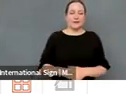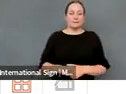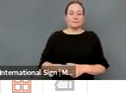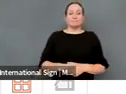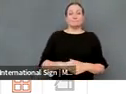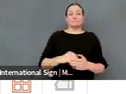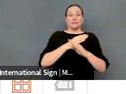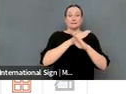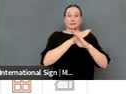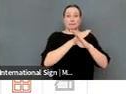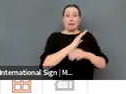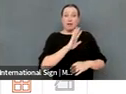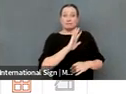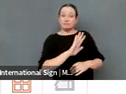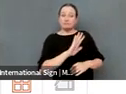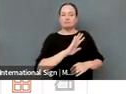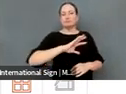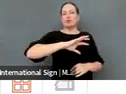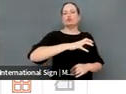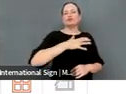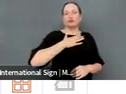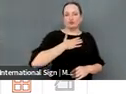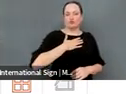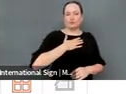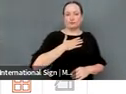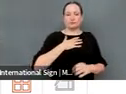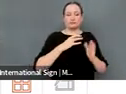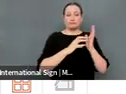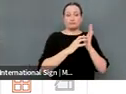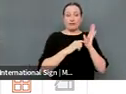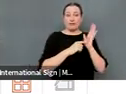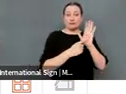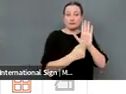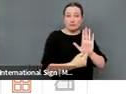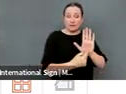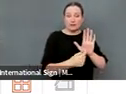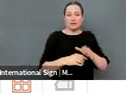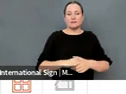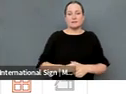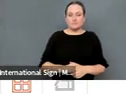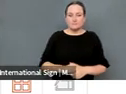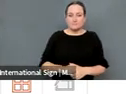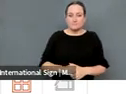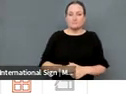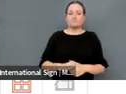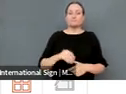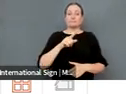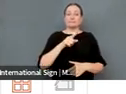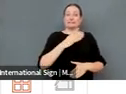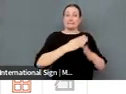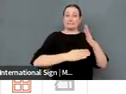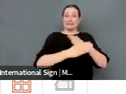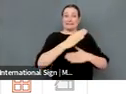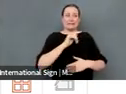Zambia. And this is on disability management information system, and of course,